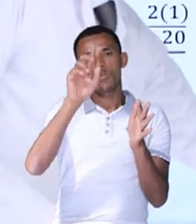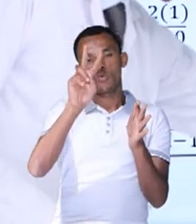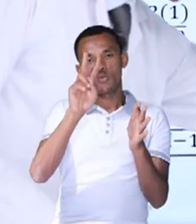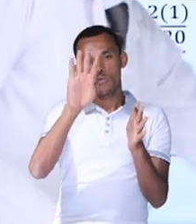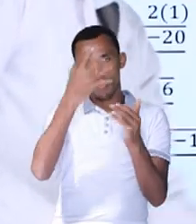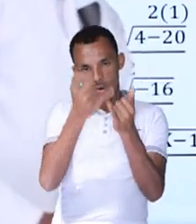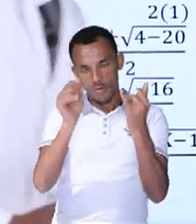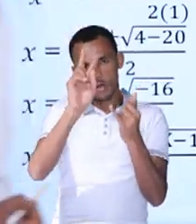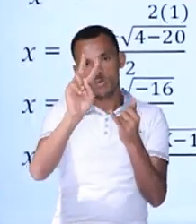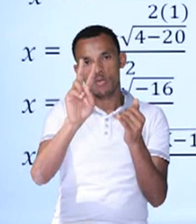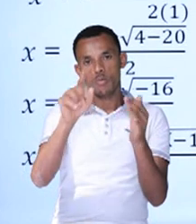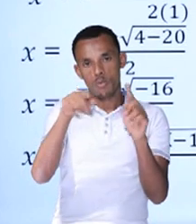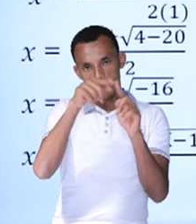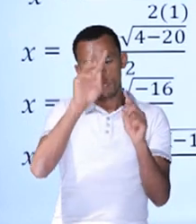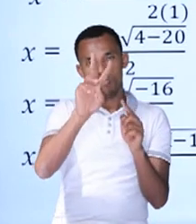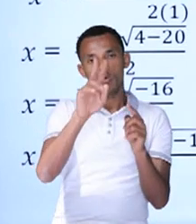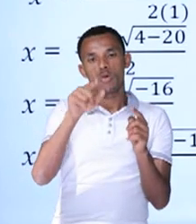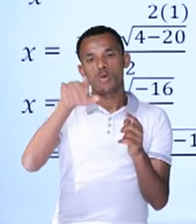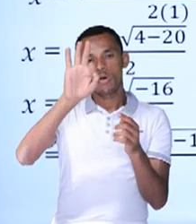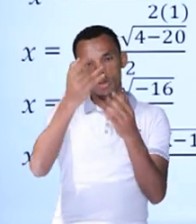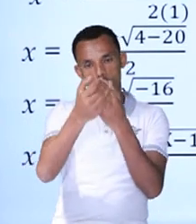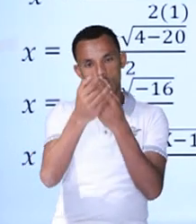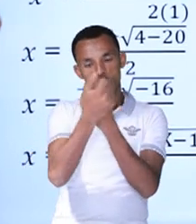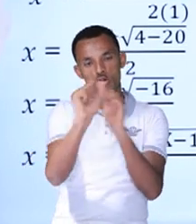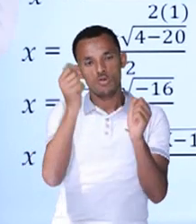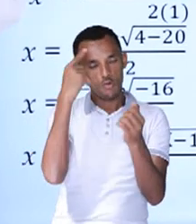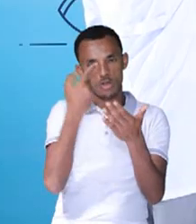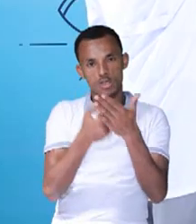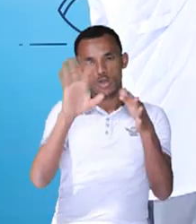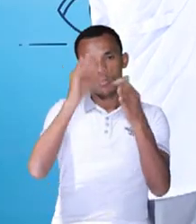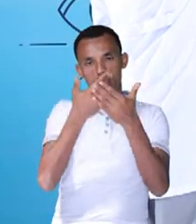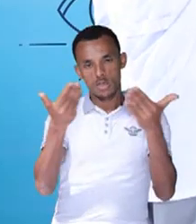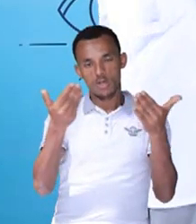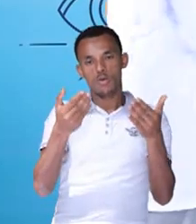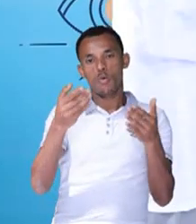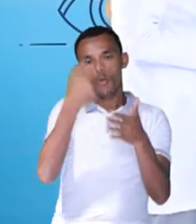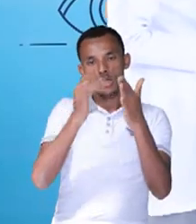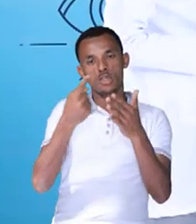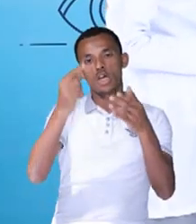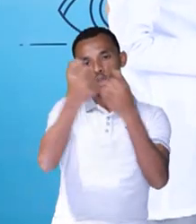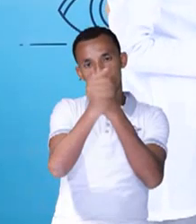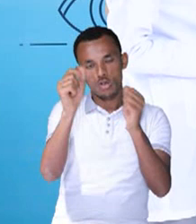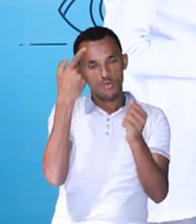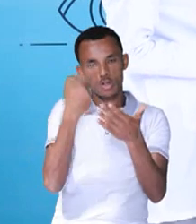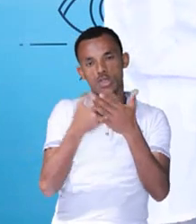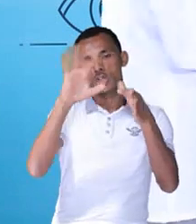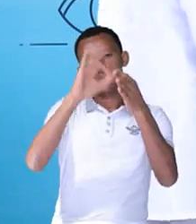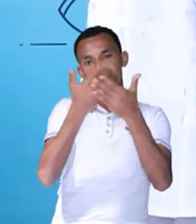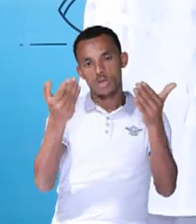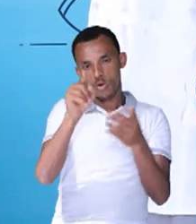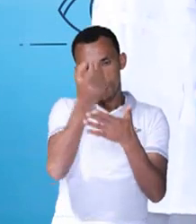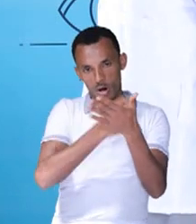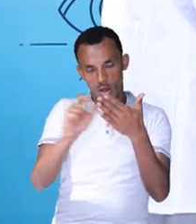4 divided by 2 to be positive 2. We have a solution for this equation. What is the solution for that equation? It will be,